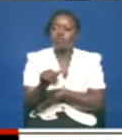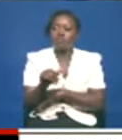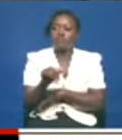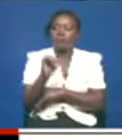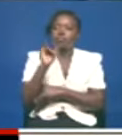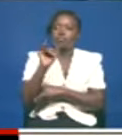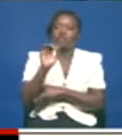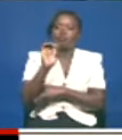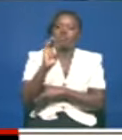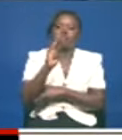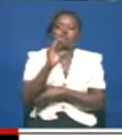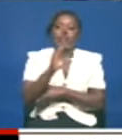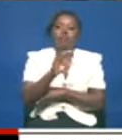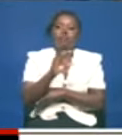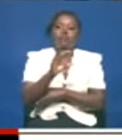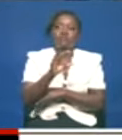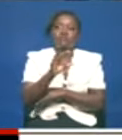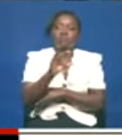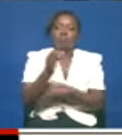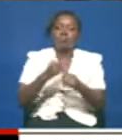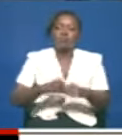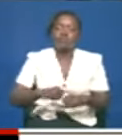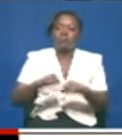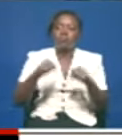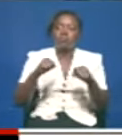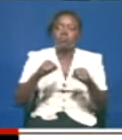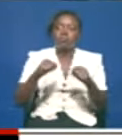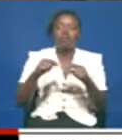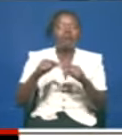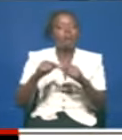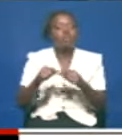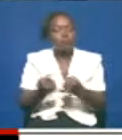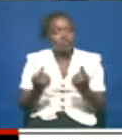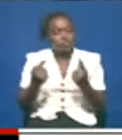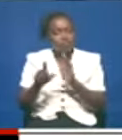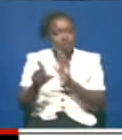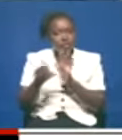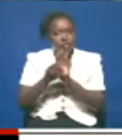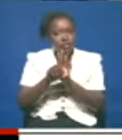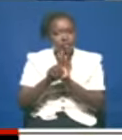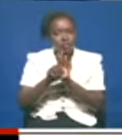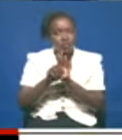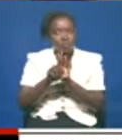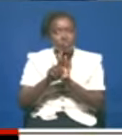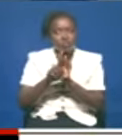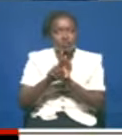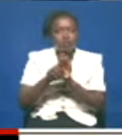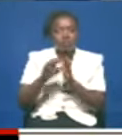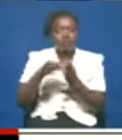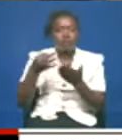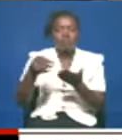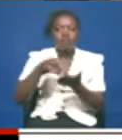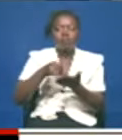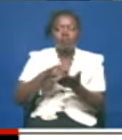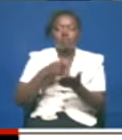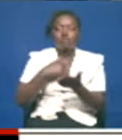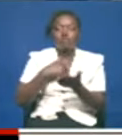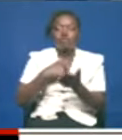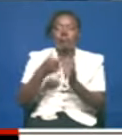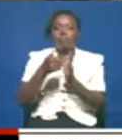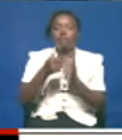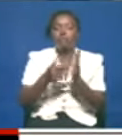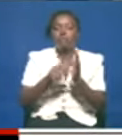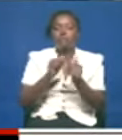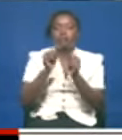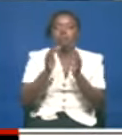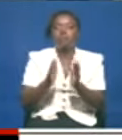IEBC na Wafula Chebukati walikosea kwa kutonijumlisha kwenye orodha ya wagombezi wa